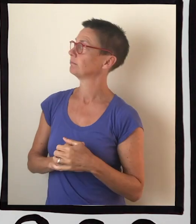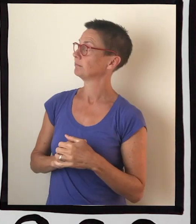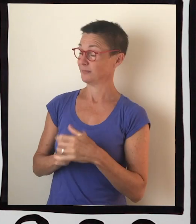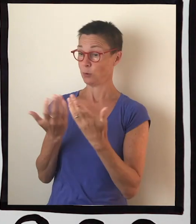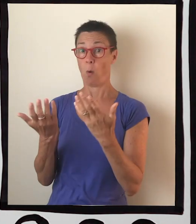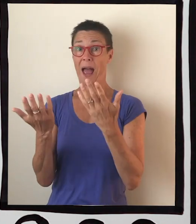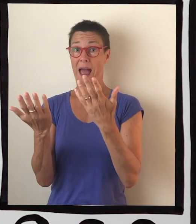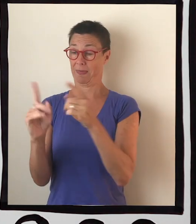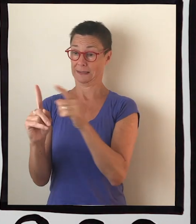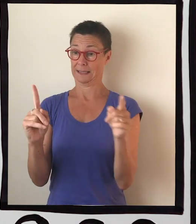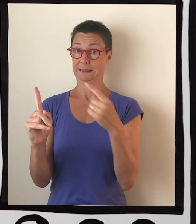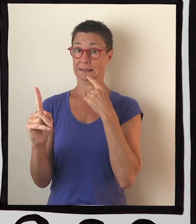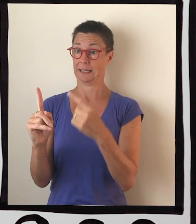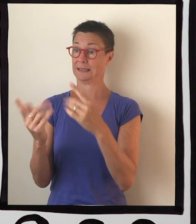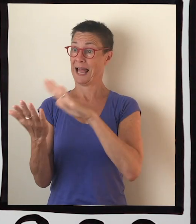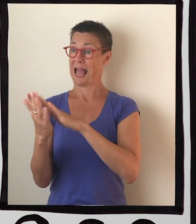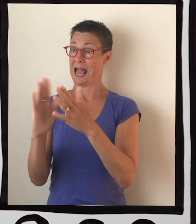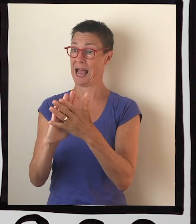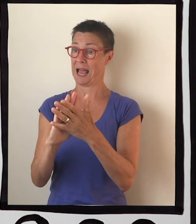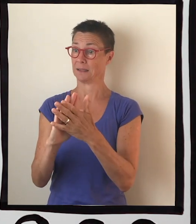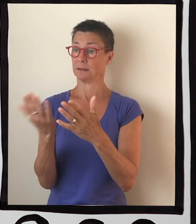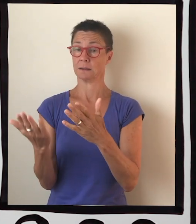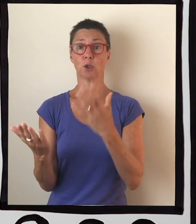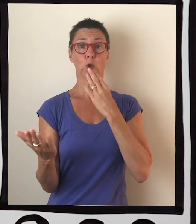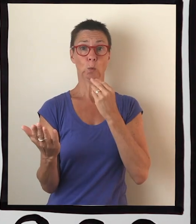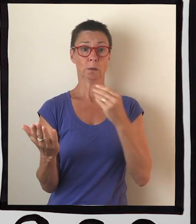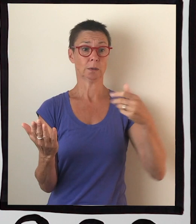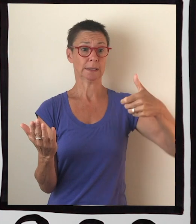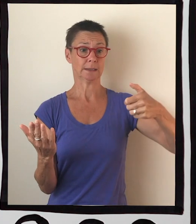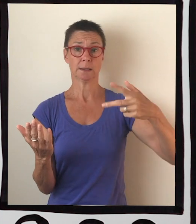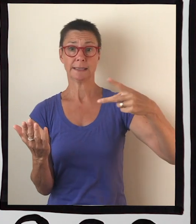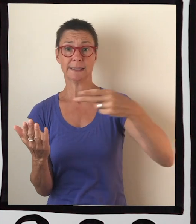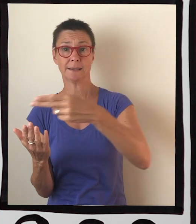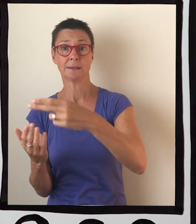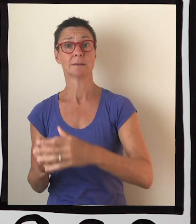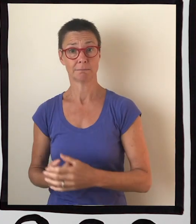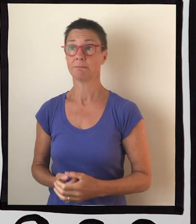Great. The hands that use a pair of scissors.